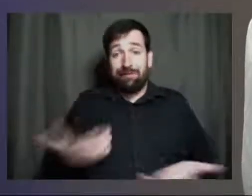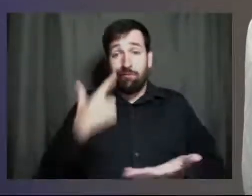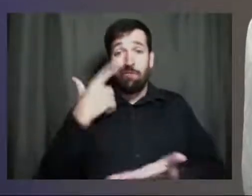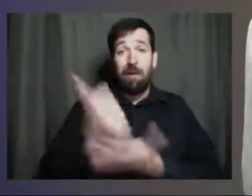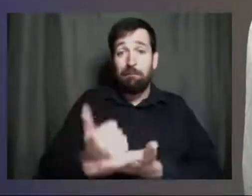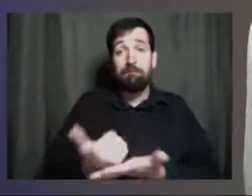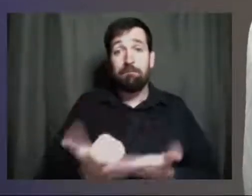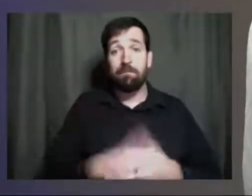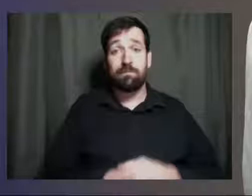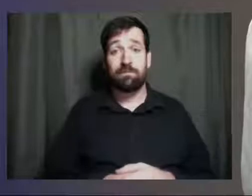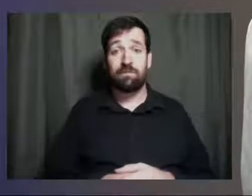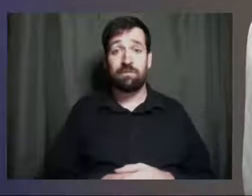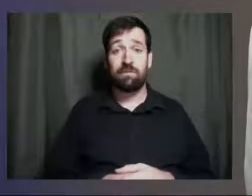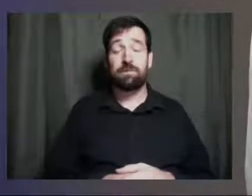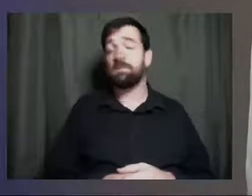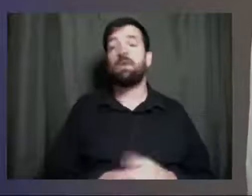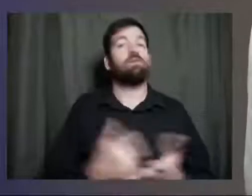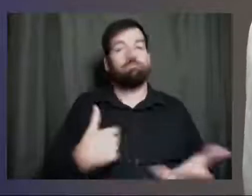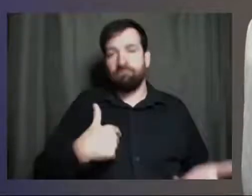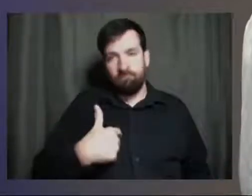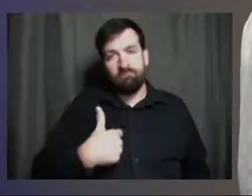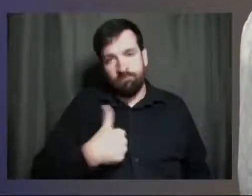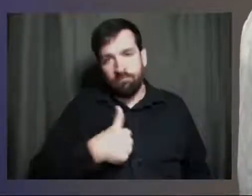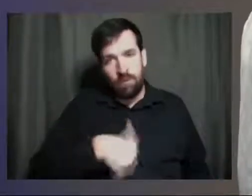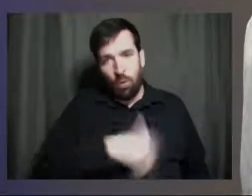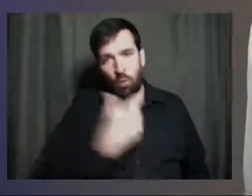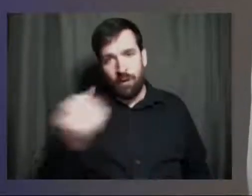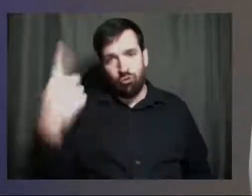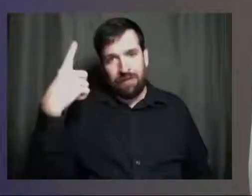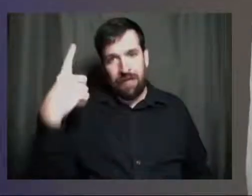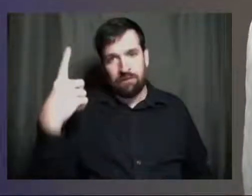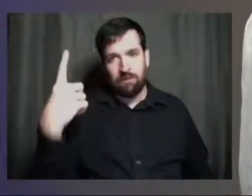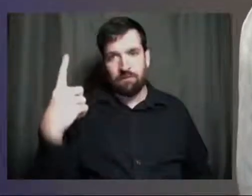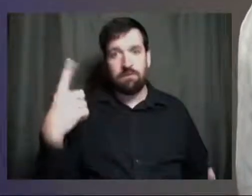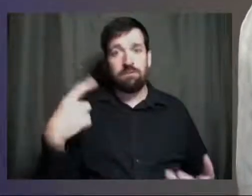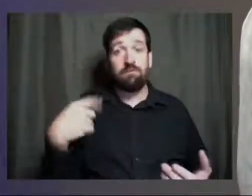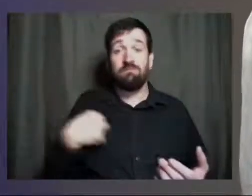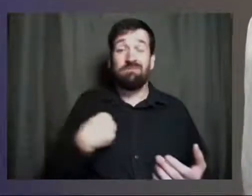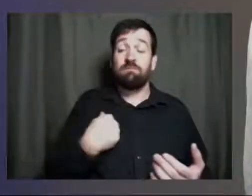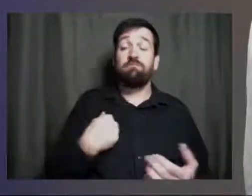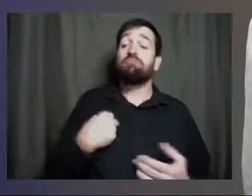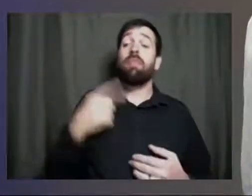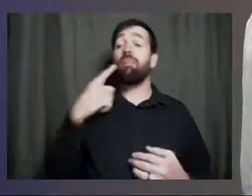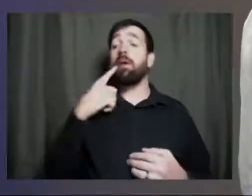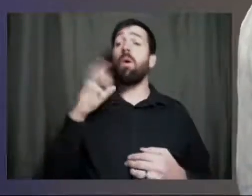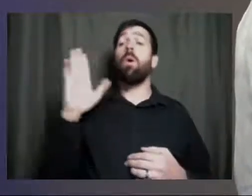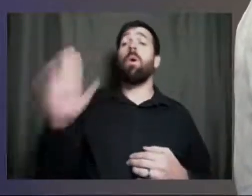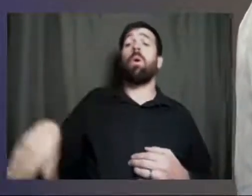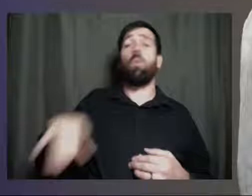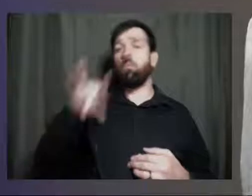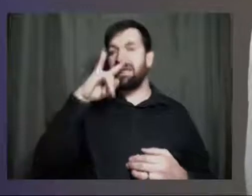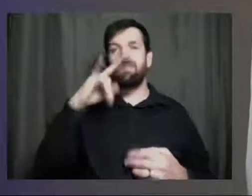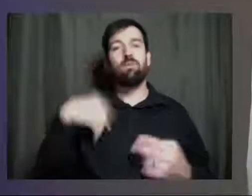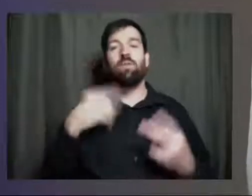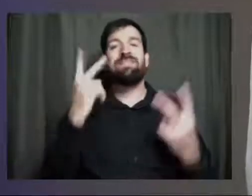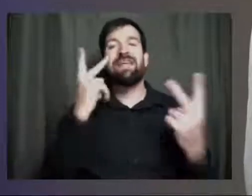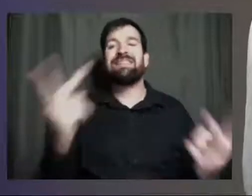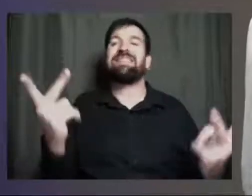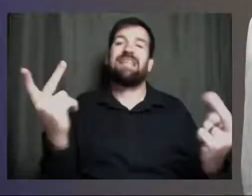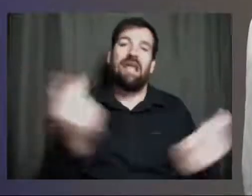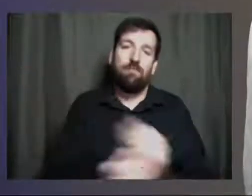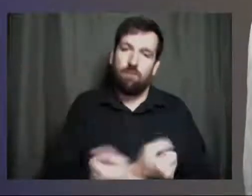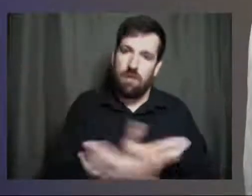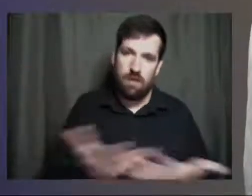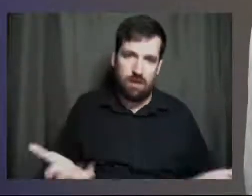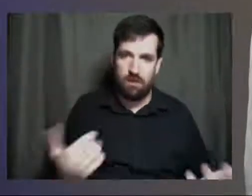And we understand more maybe than anybody. Like I said, we never bet against kids. We know we've heard it all, seen it all, every story